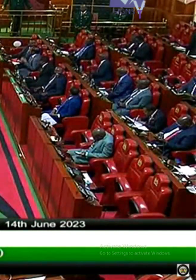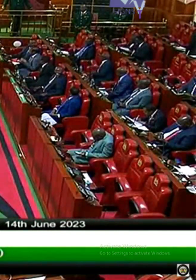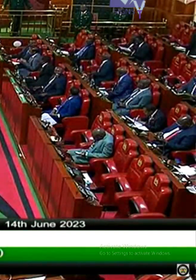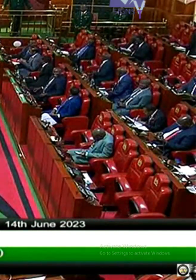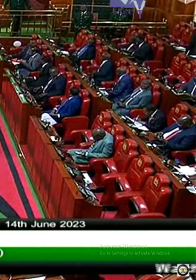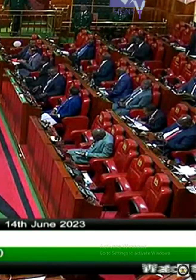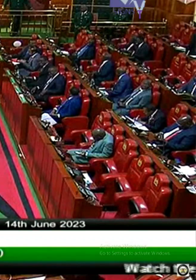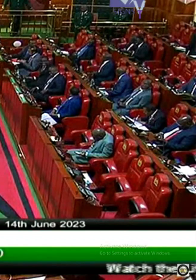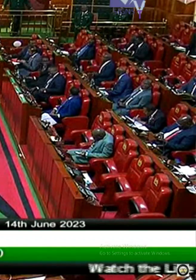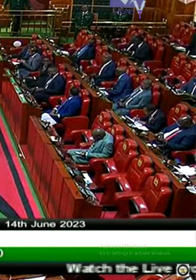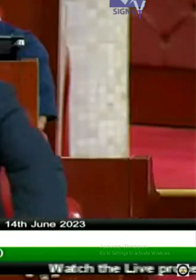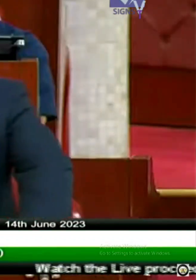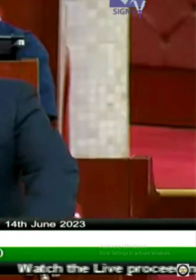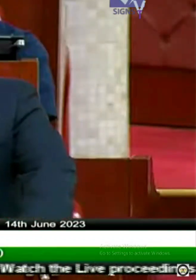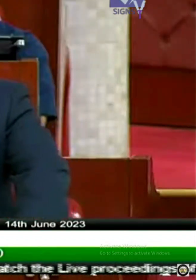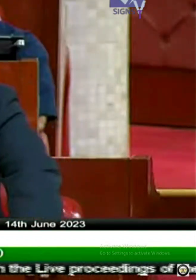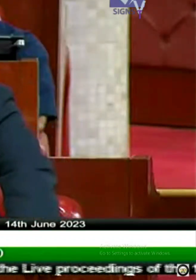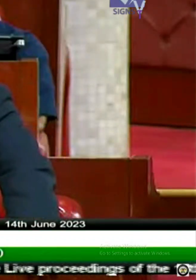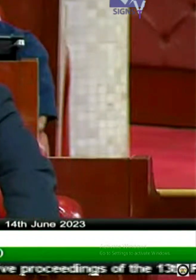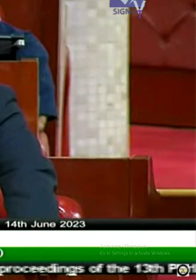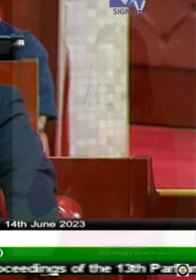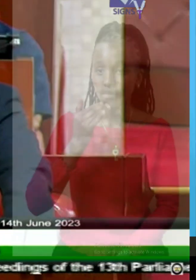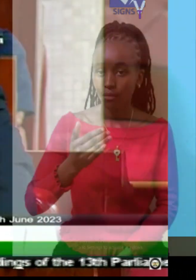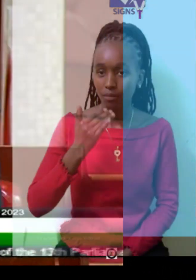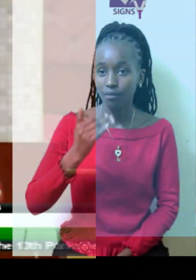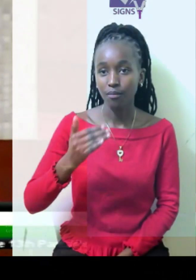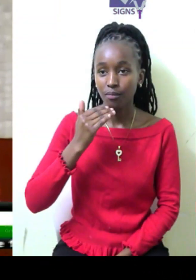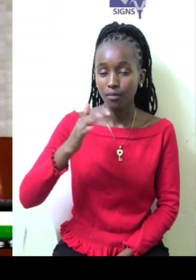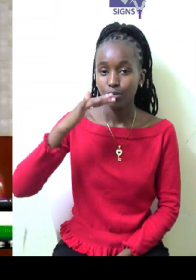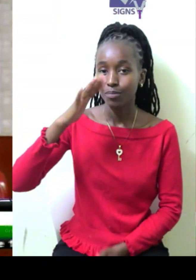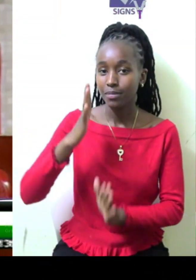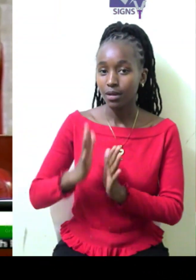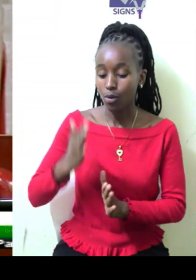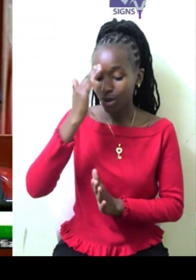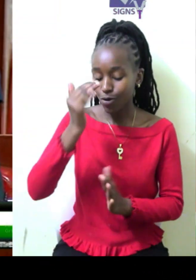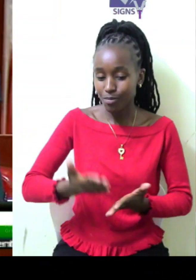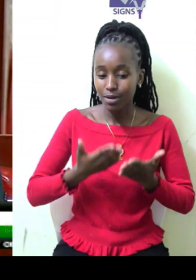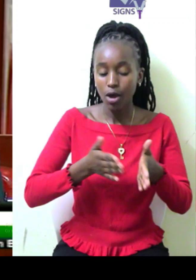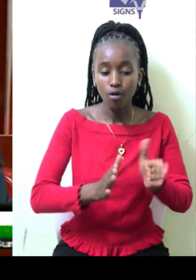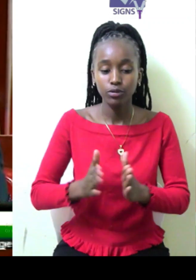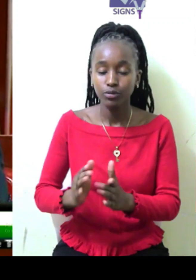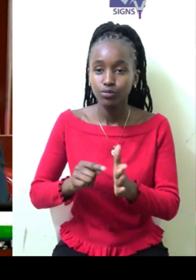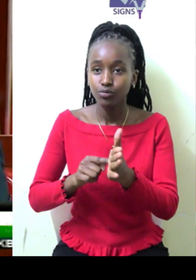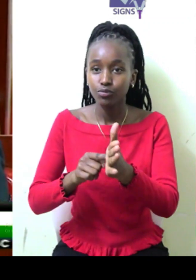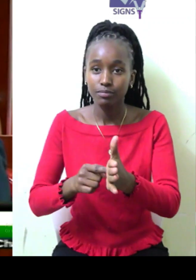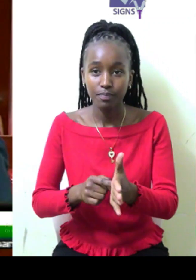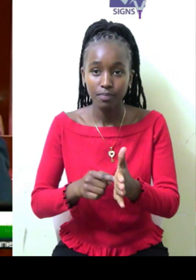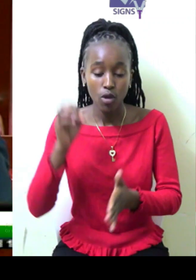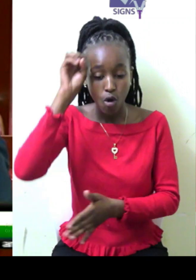Asante Bwana Spika kwa kunipatia muda huu niweze kuchangia kwa mswada